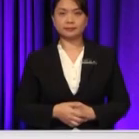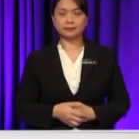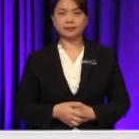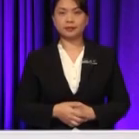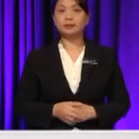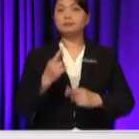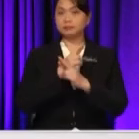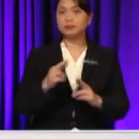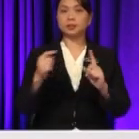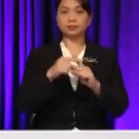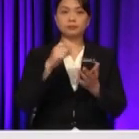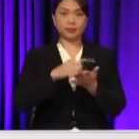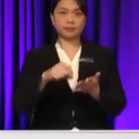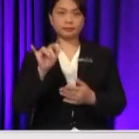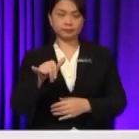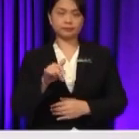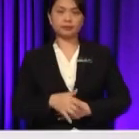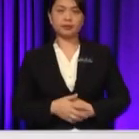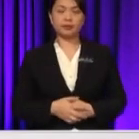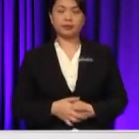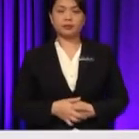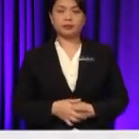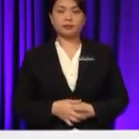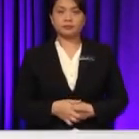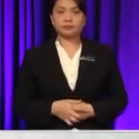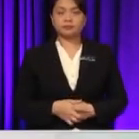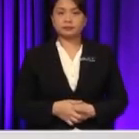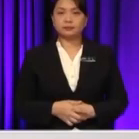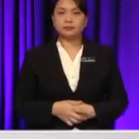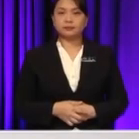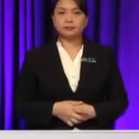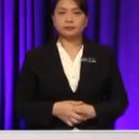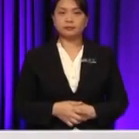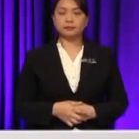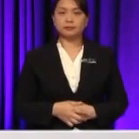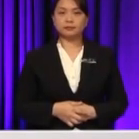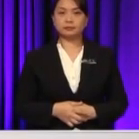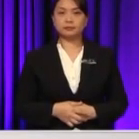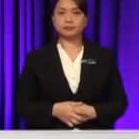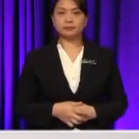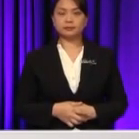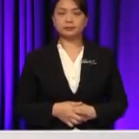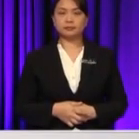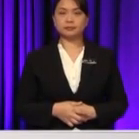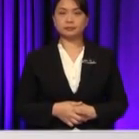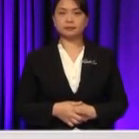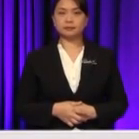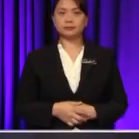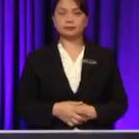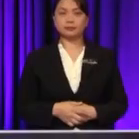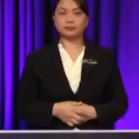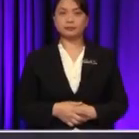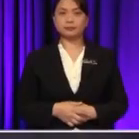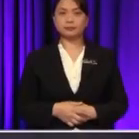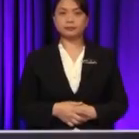ready to write? Okay, let's give her some time. All right. Okay. They